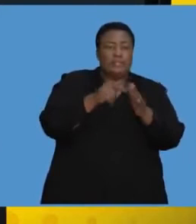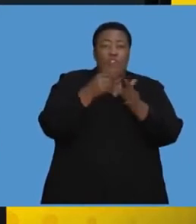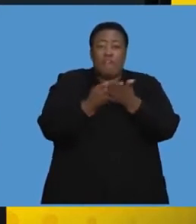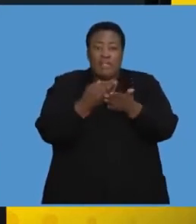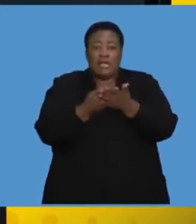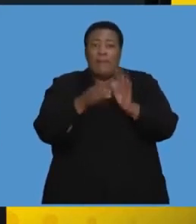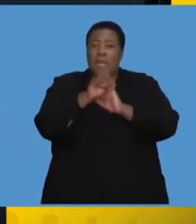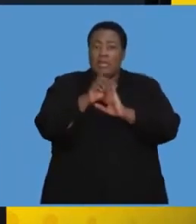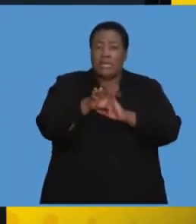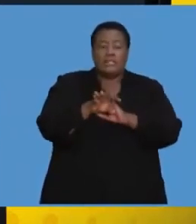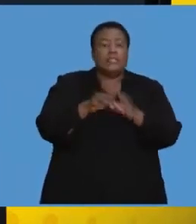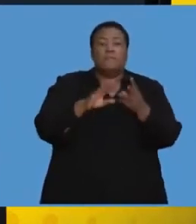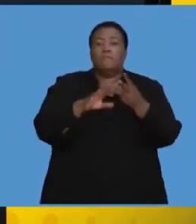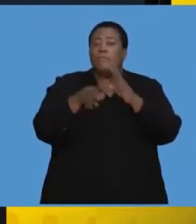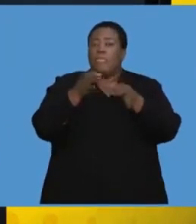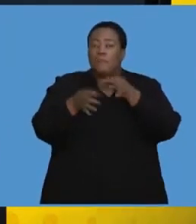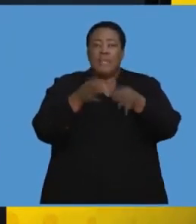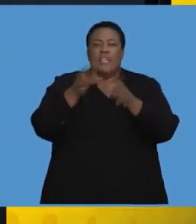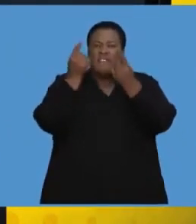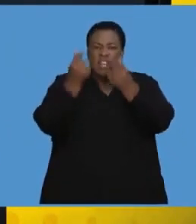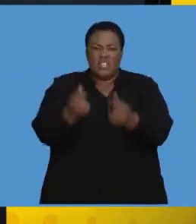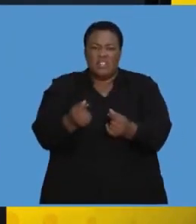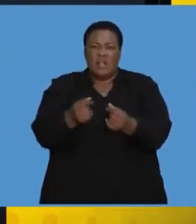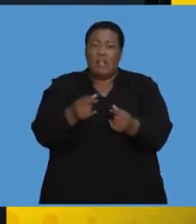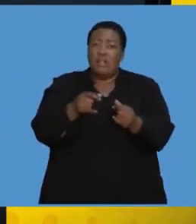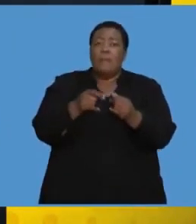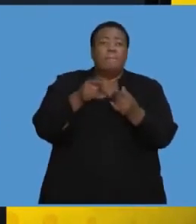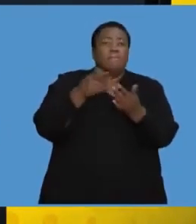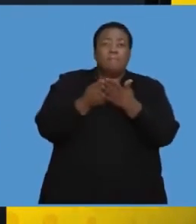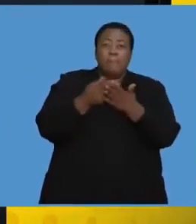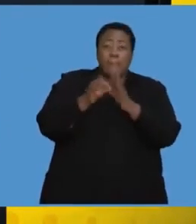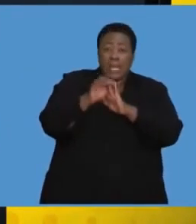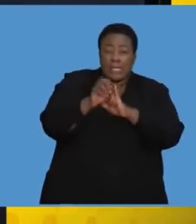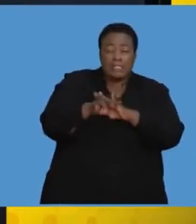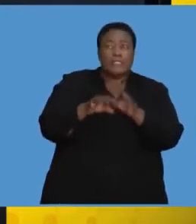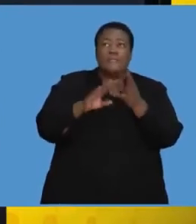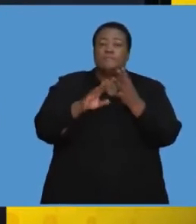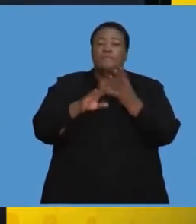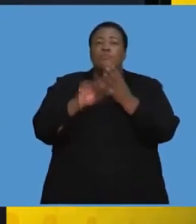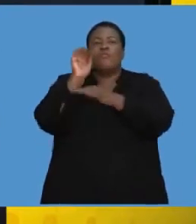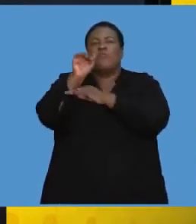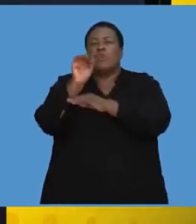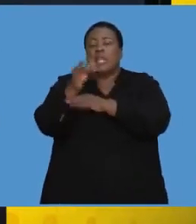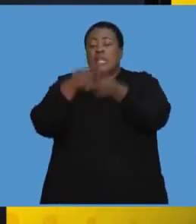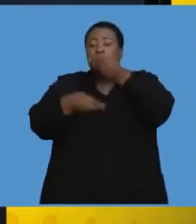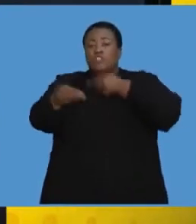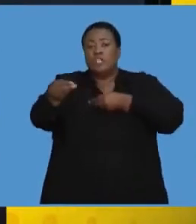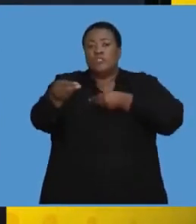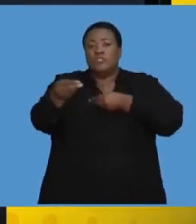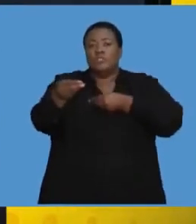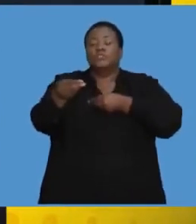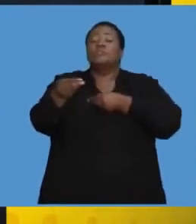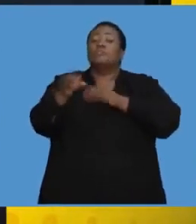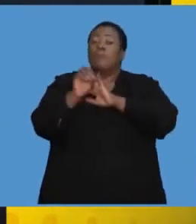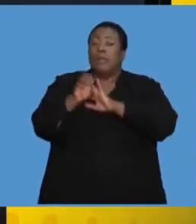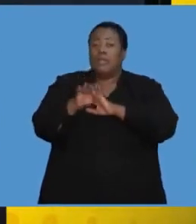to explain your financial market, you have to explain your foreign exchange market. And you remember, boys and girls,